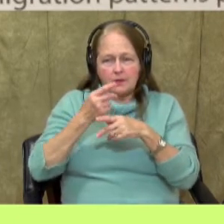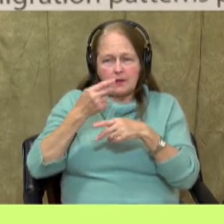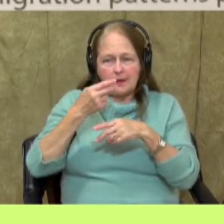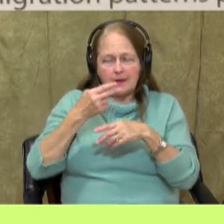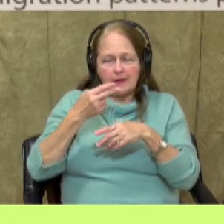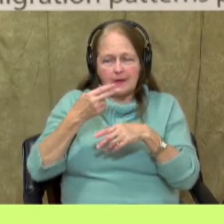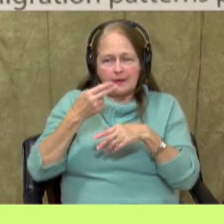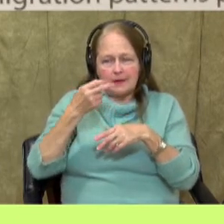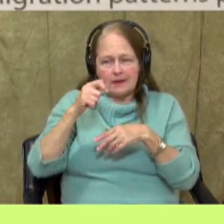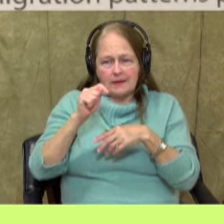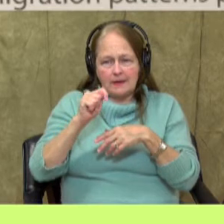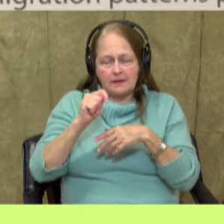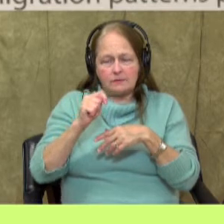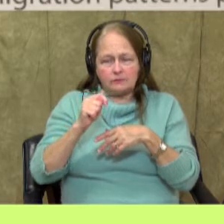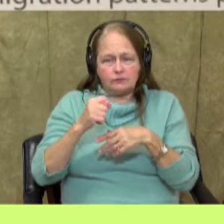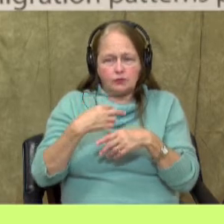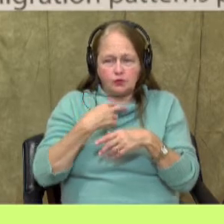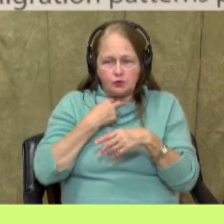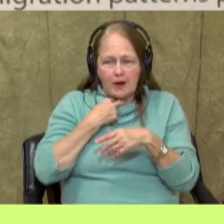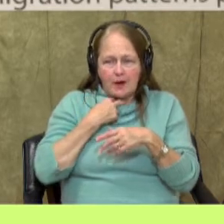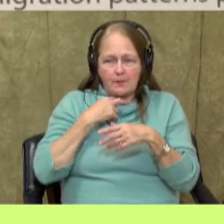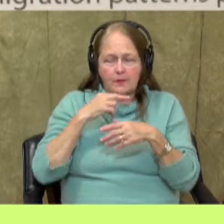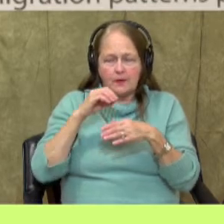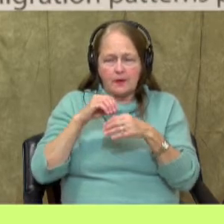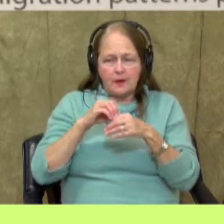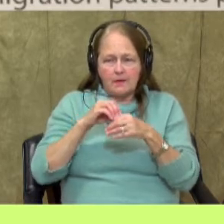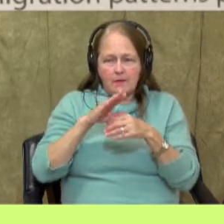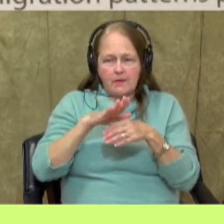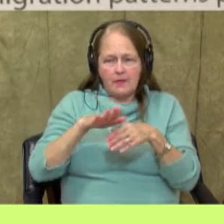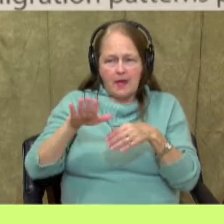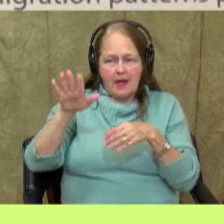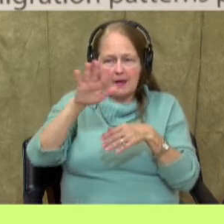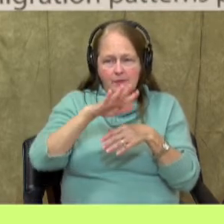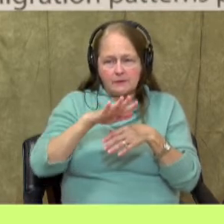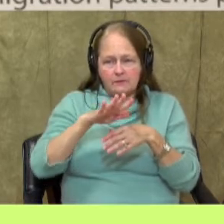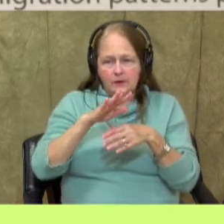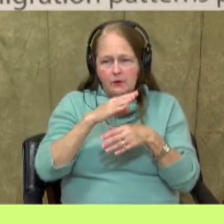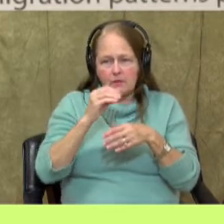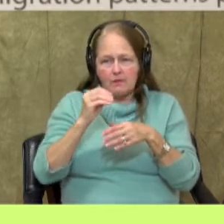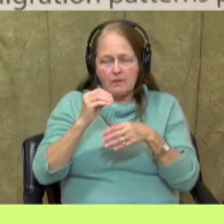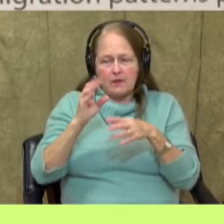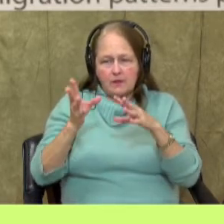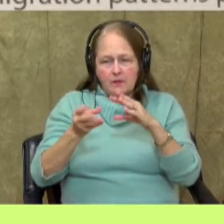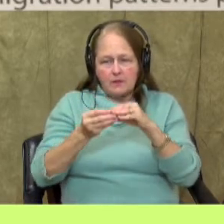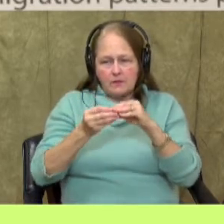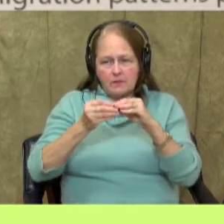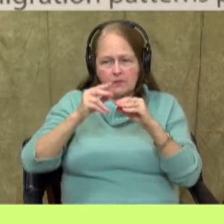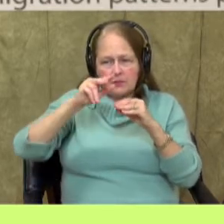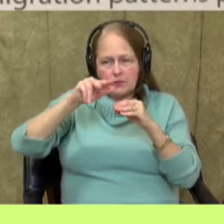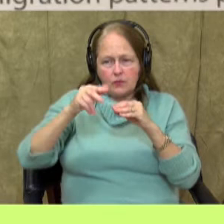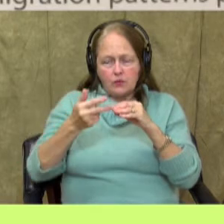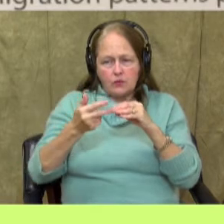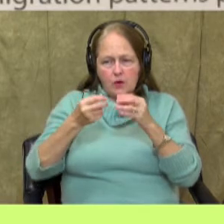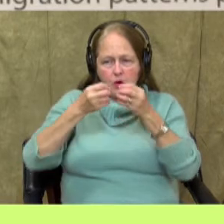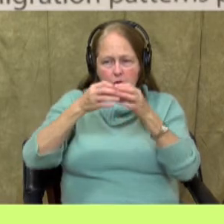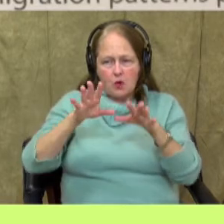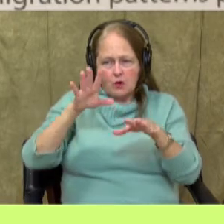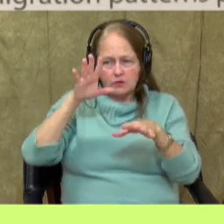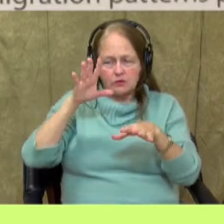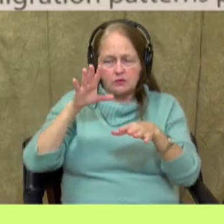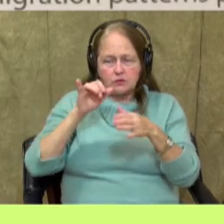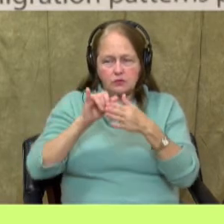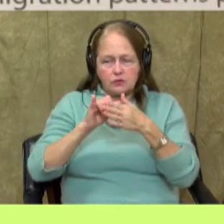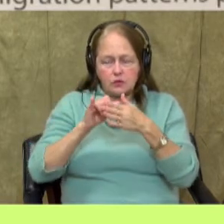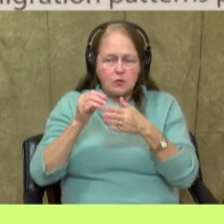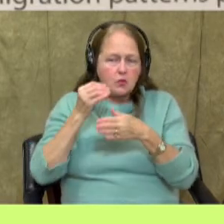raises local temperatures and in turn impacts Earth's climate. The third column says loss of habitat